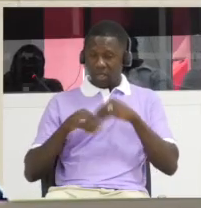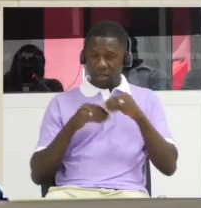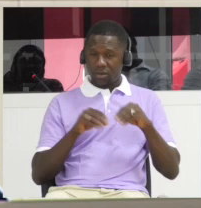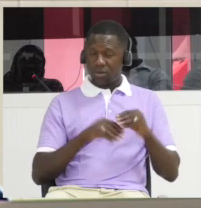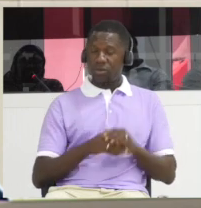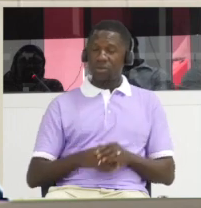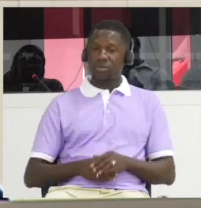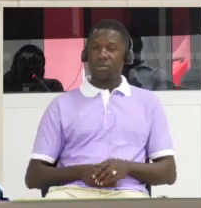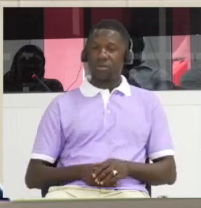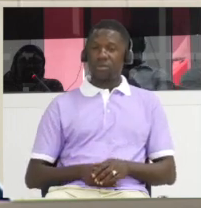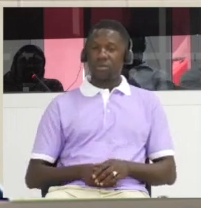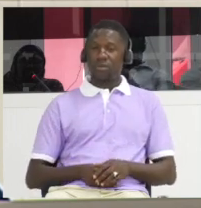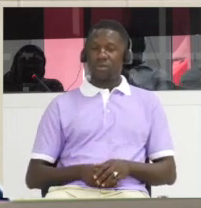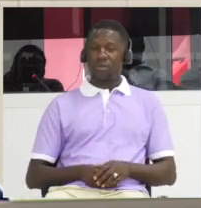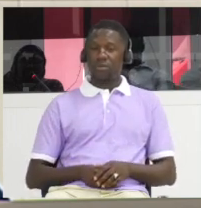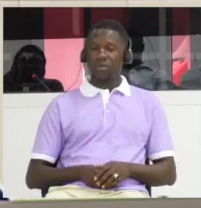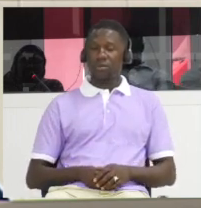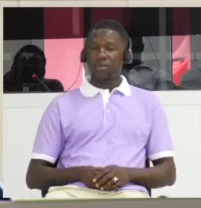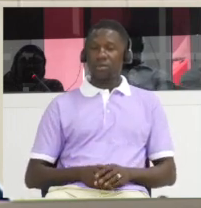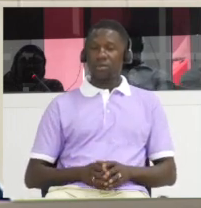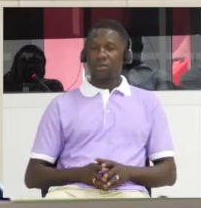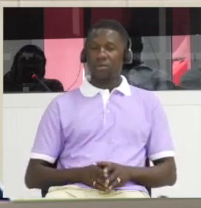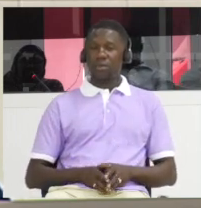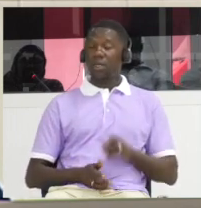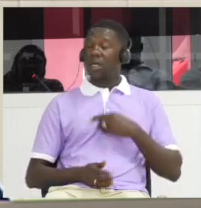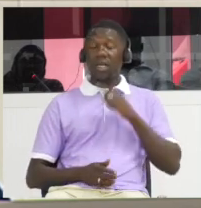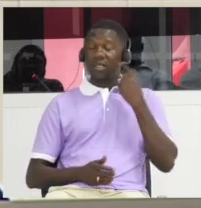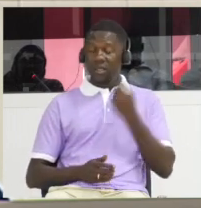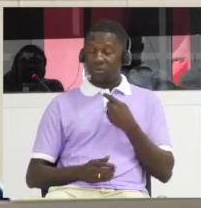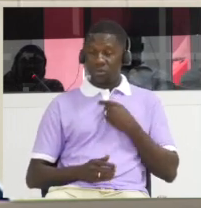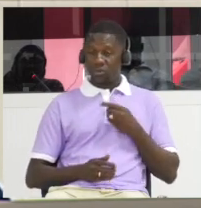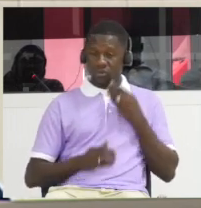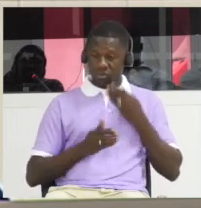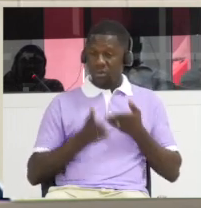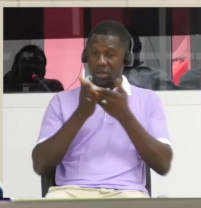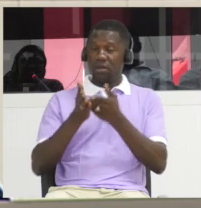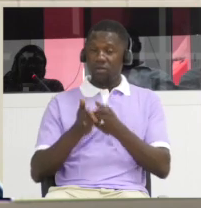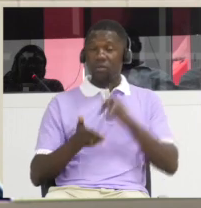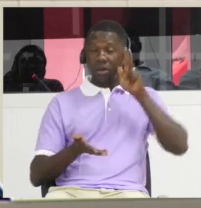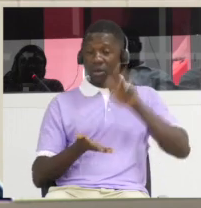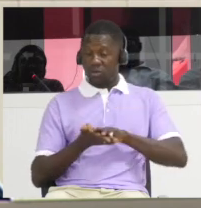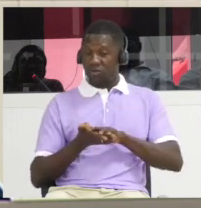except to convey the political approval for the exercise to take place.